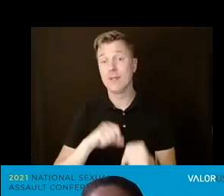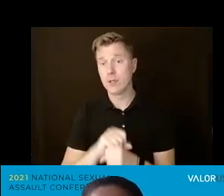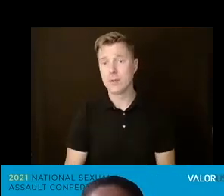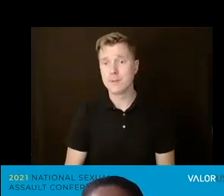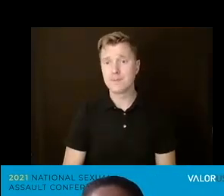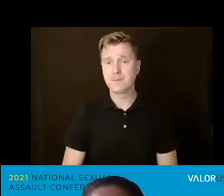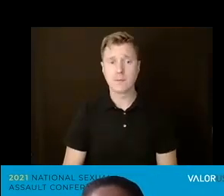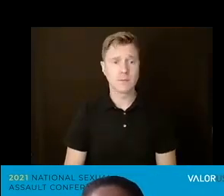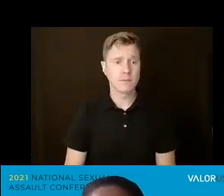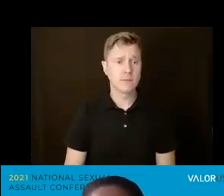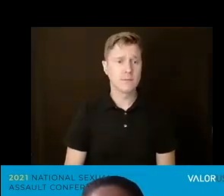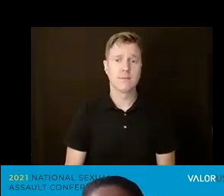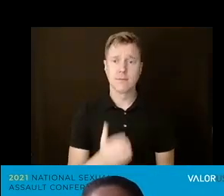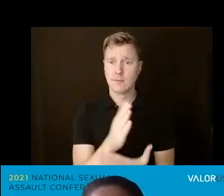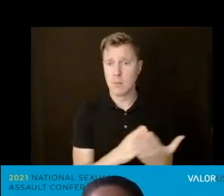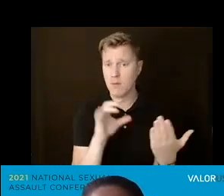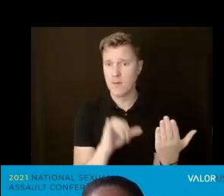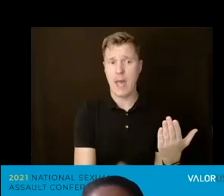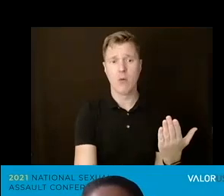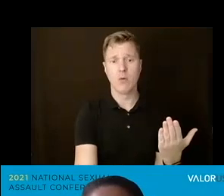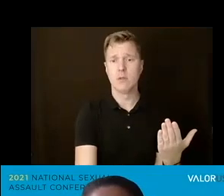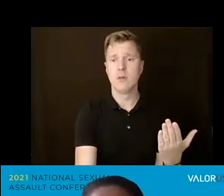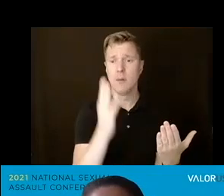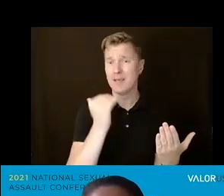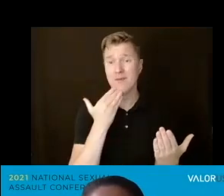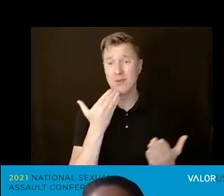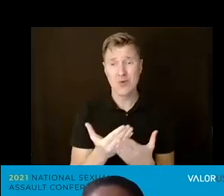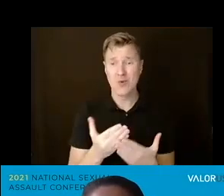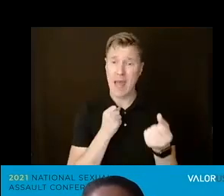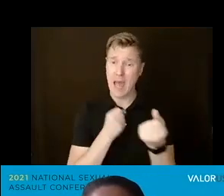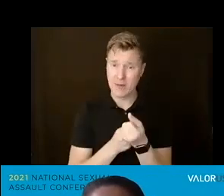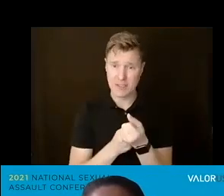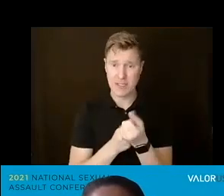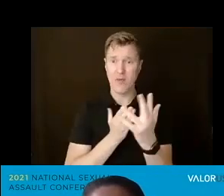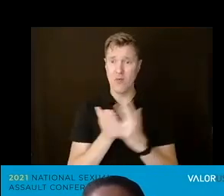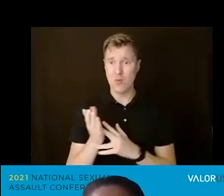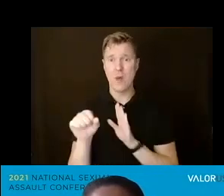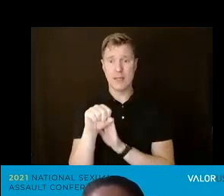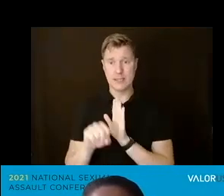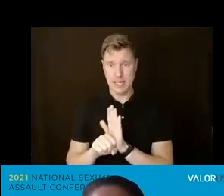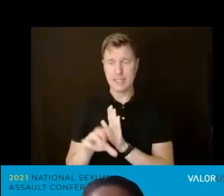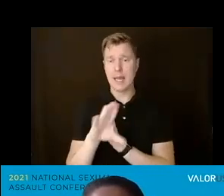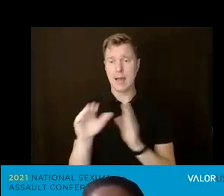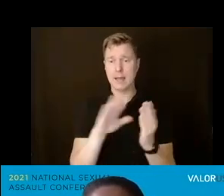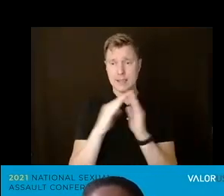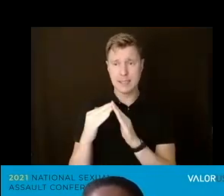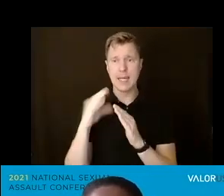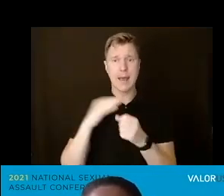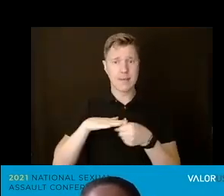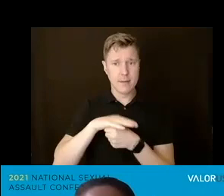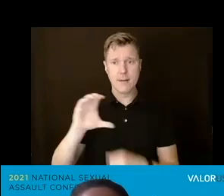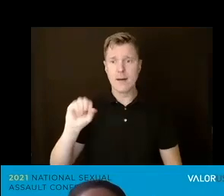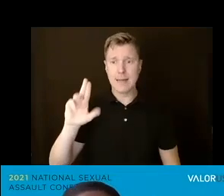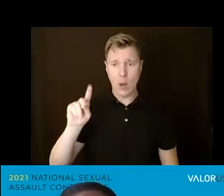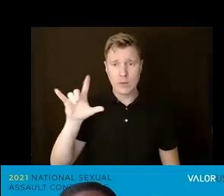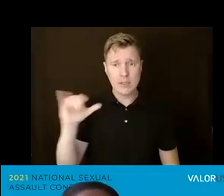of this was also because of really great advocacy at the state and at the city and at the county, that, you know, there were